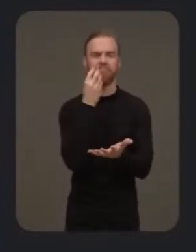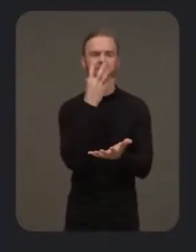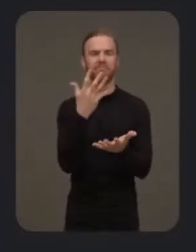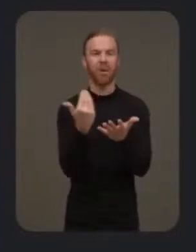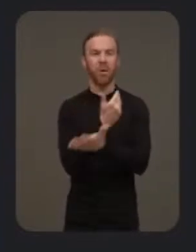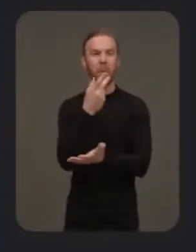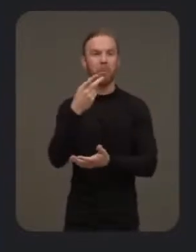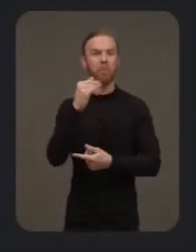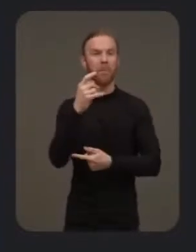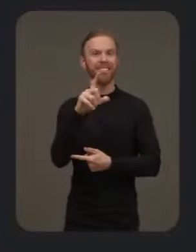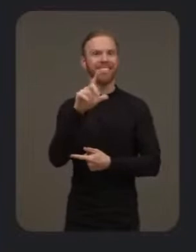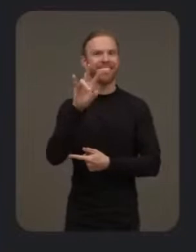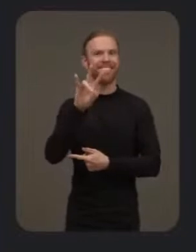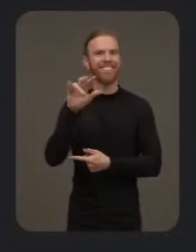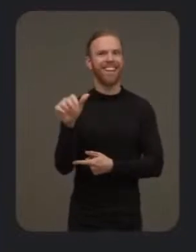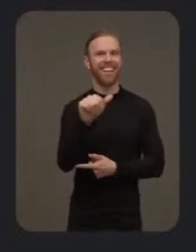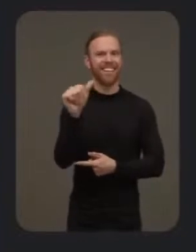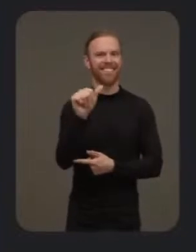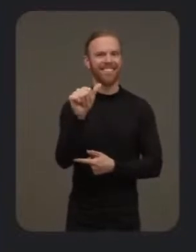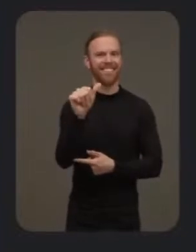new Pixel 7a.